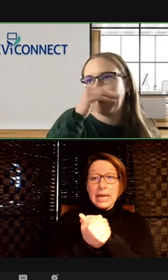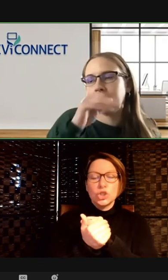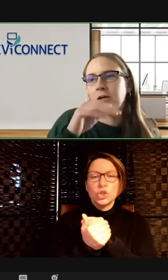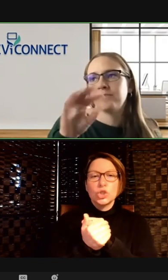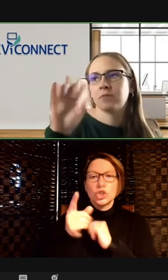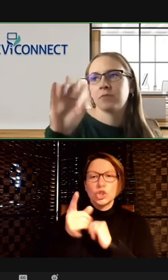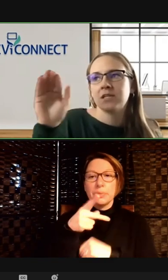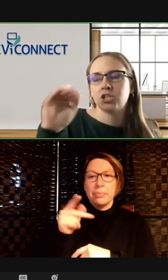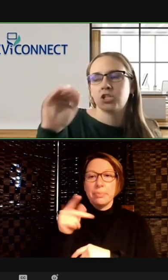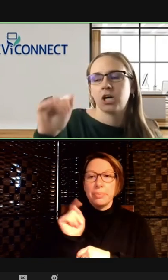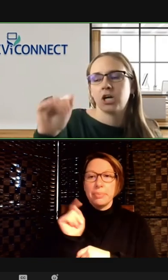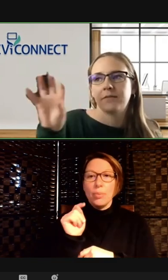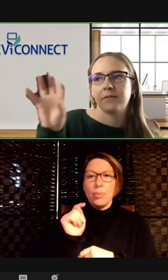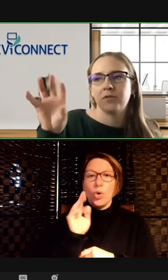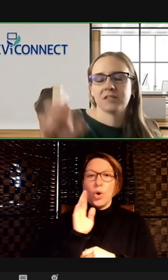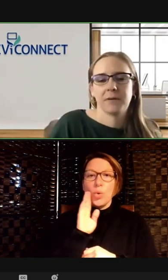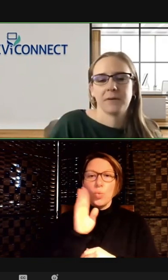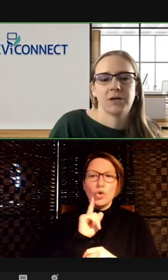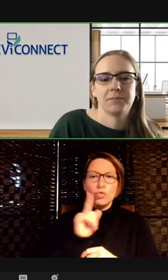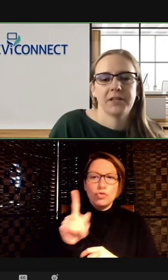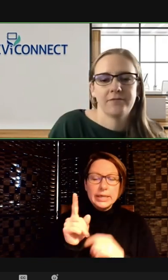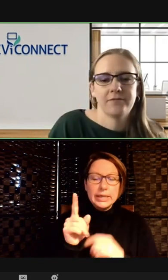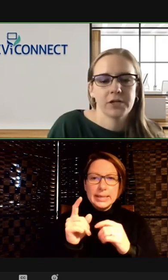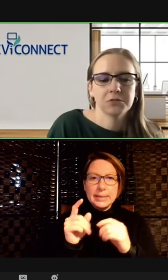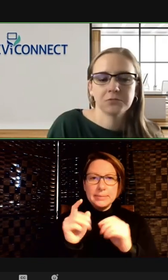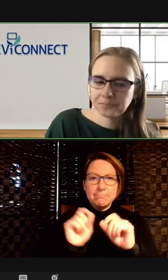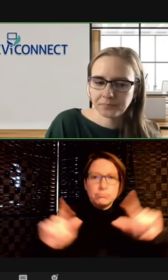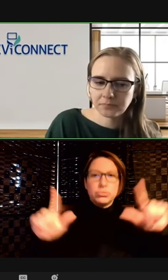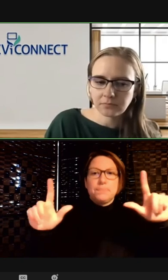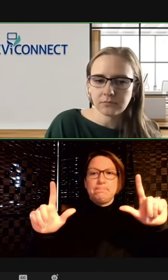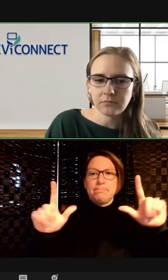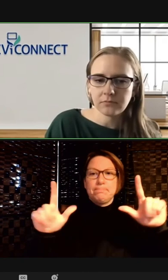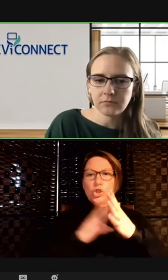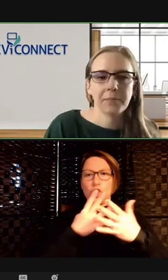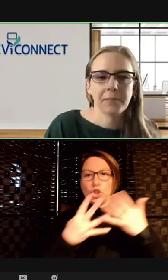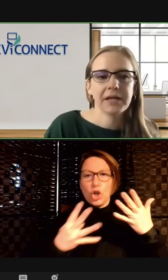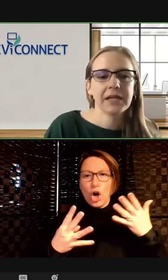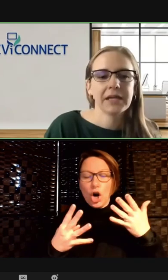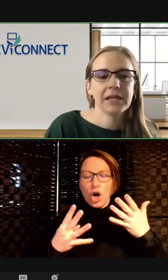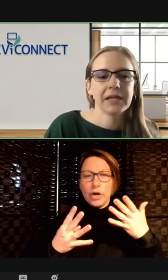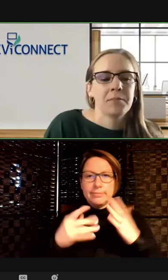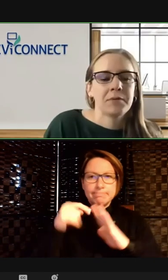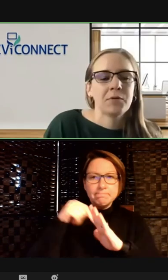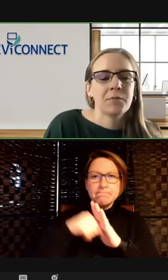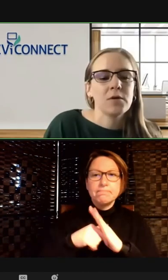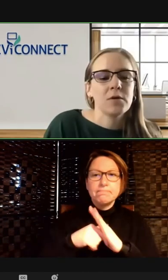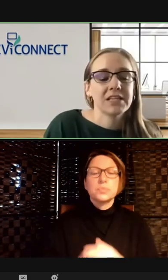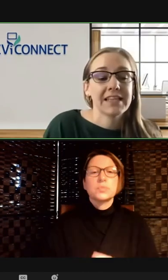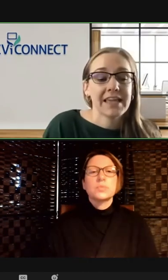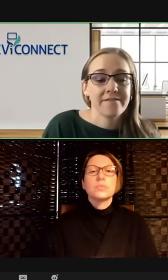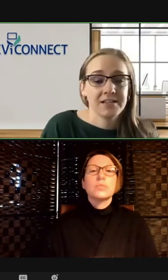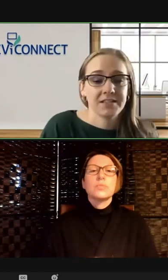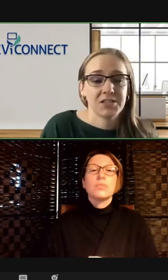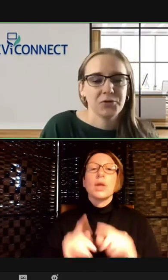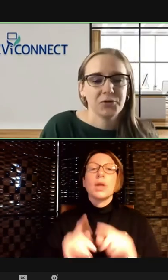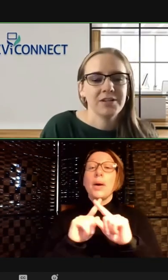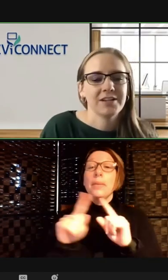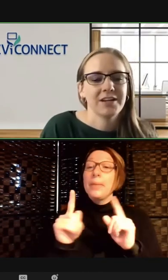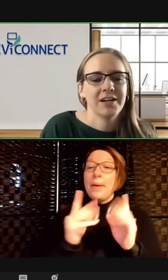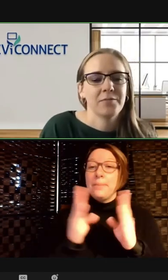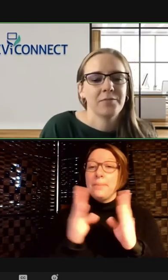into these charts and kind of blow this picture up a little bit for you. But when we go into late